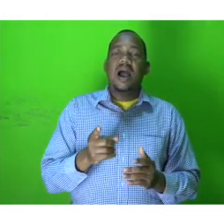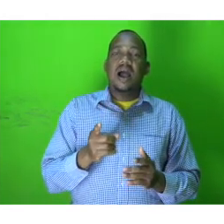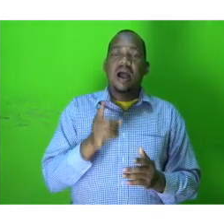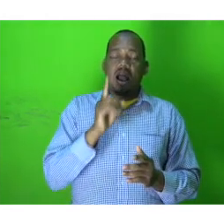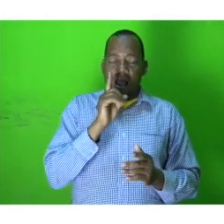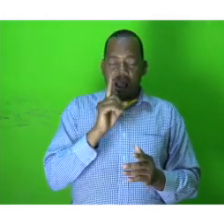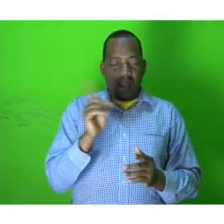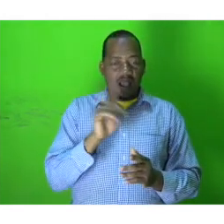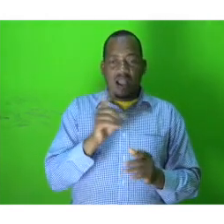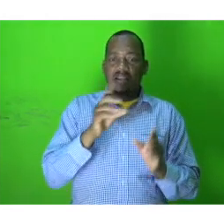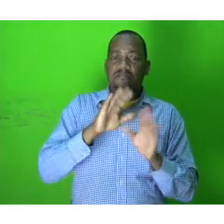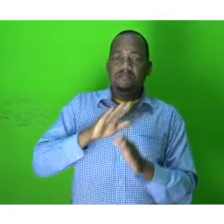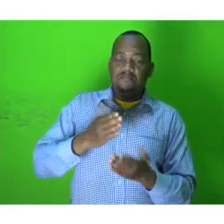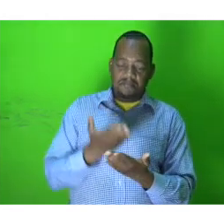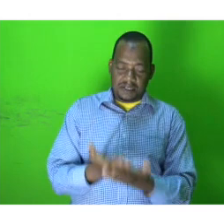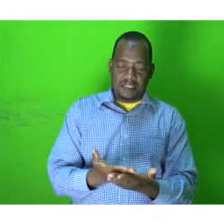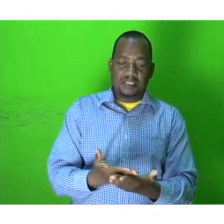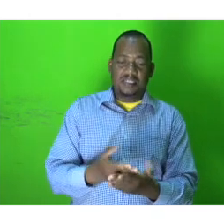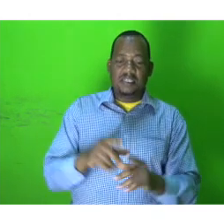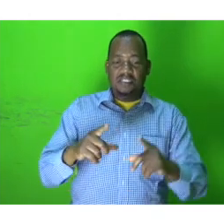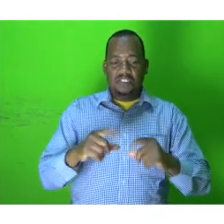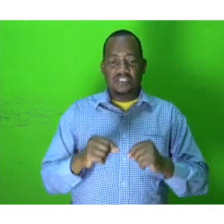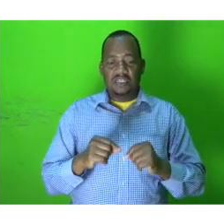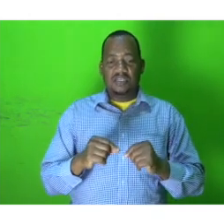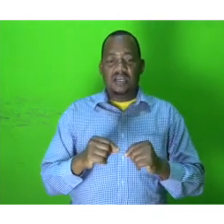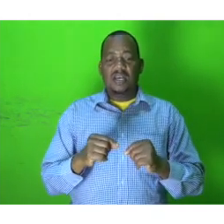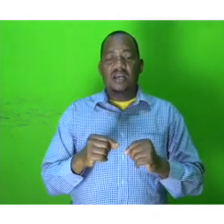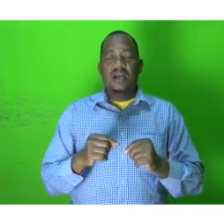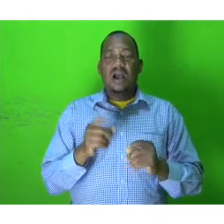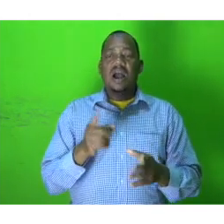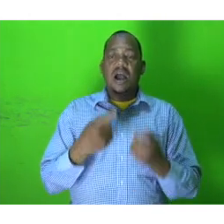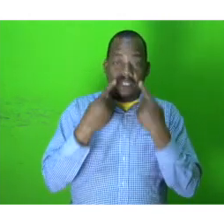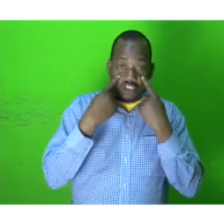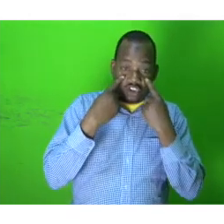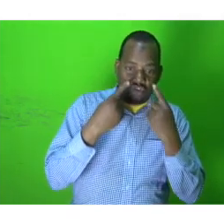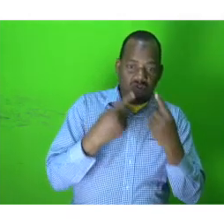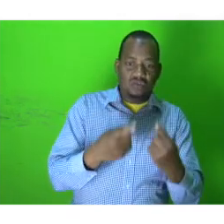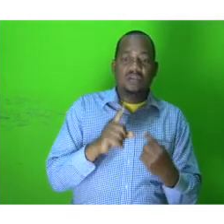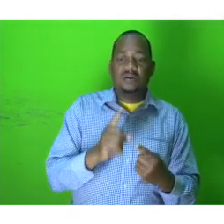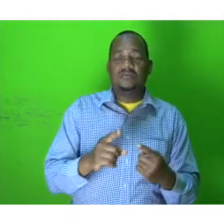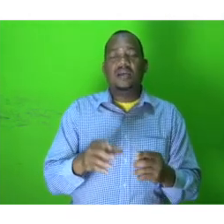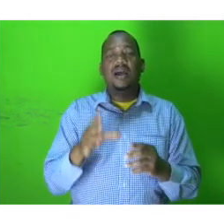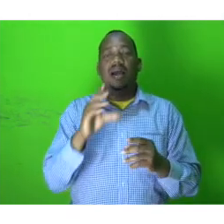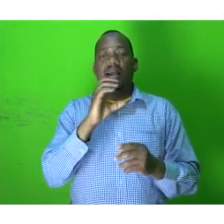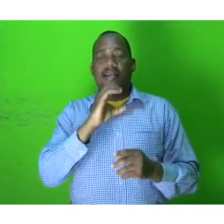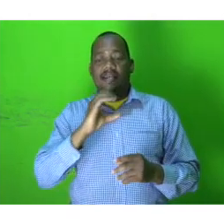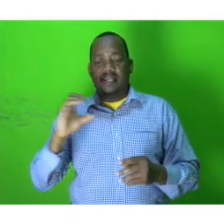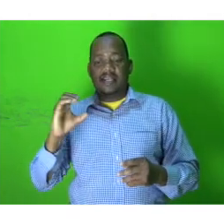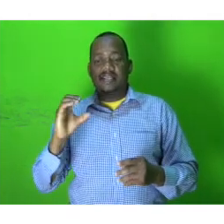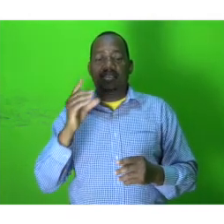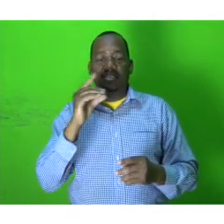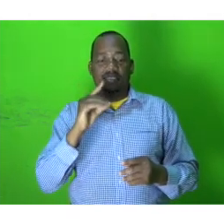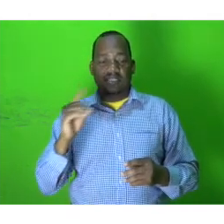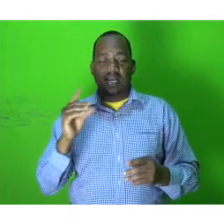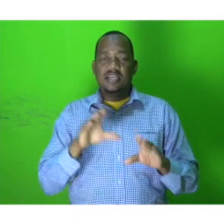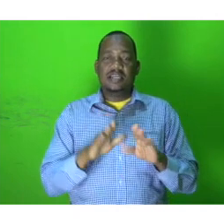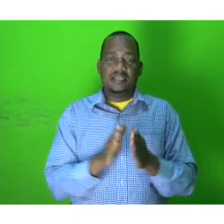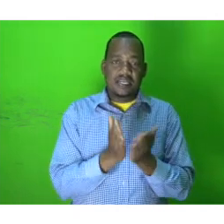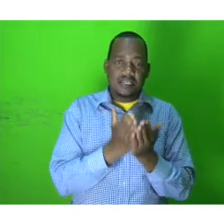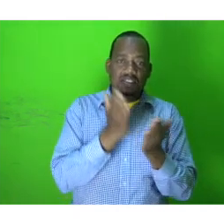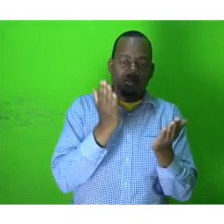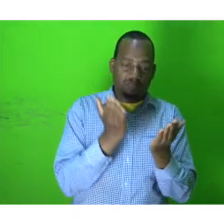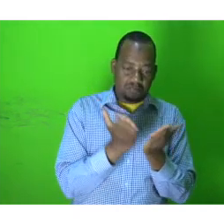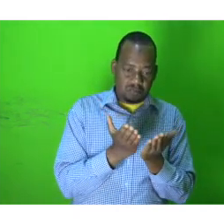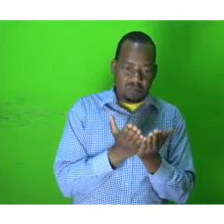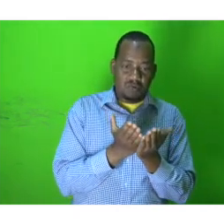Unpresented checks are shown on the credit side of the cash book and are not seen on the debit side